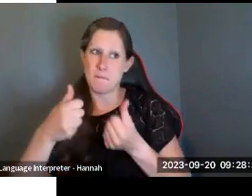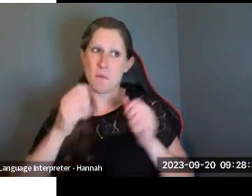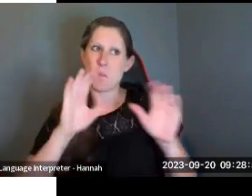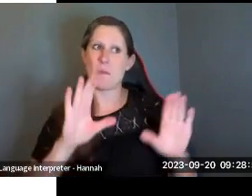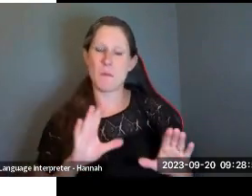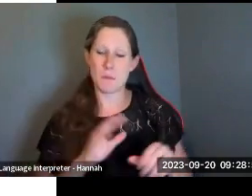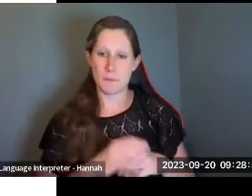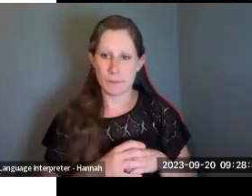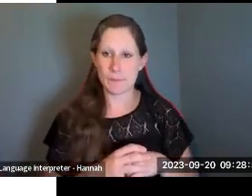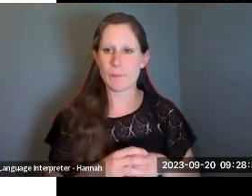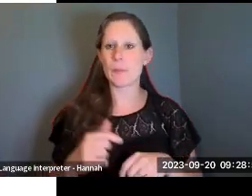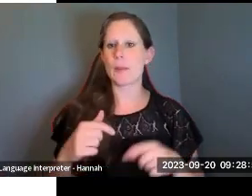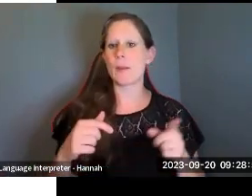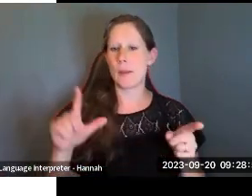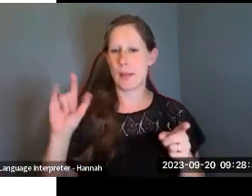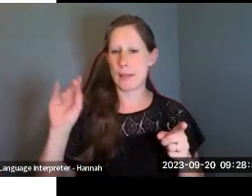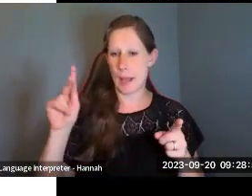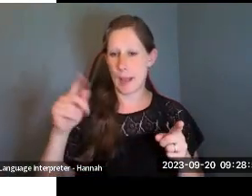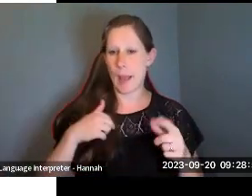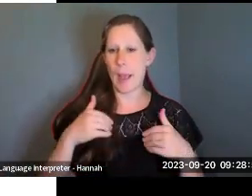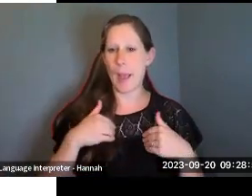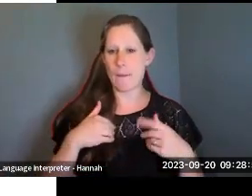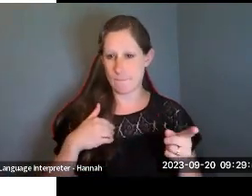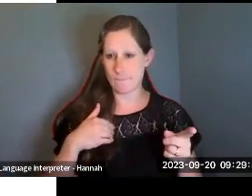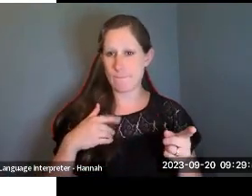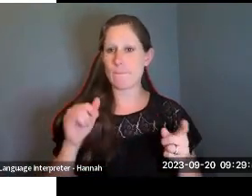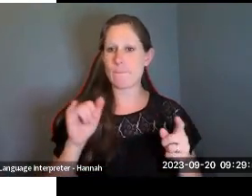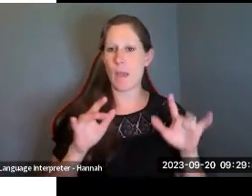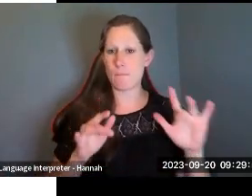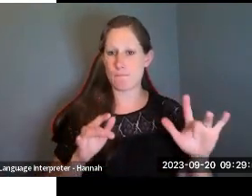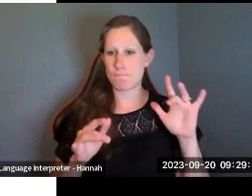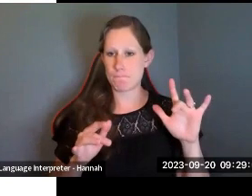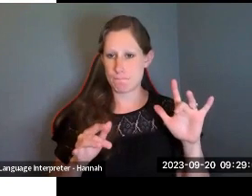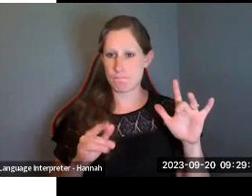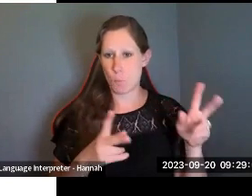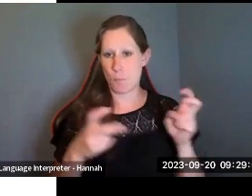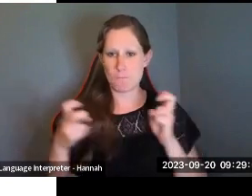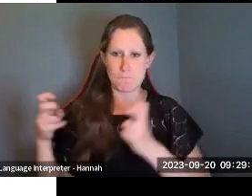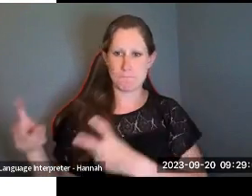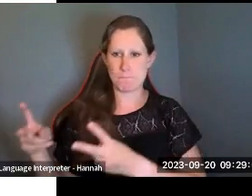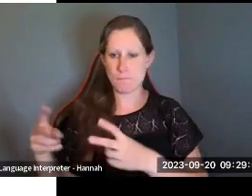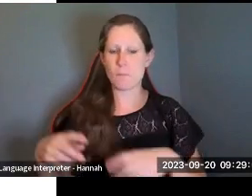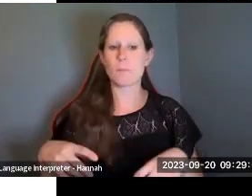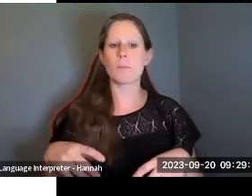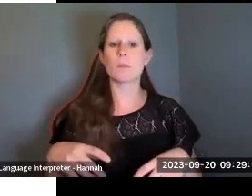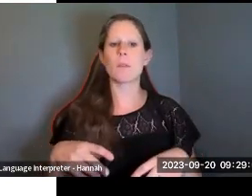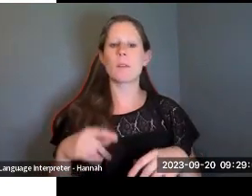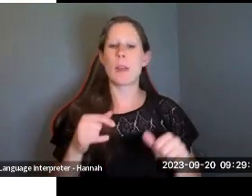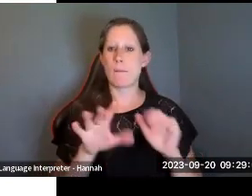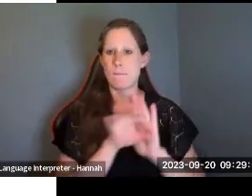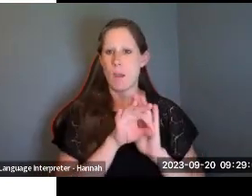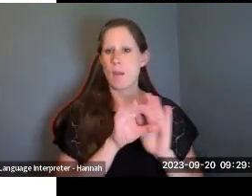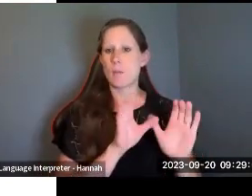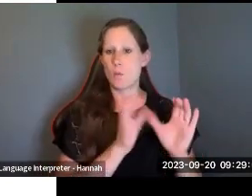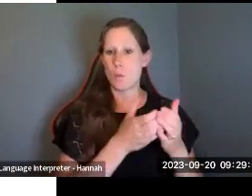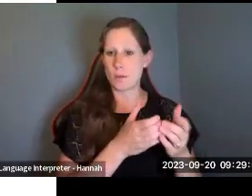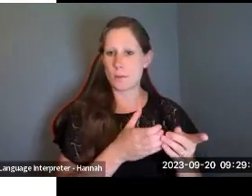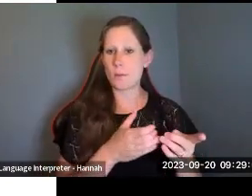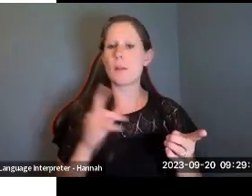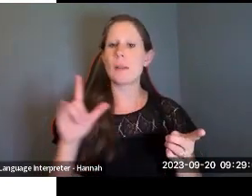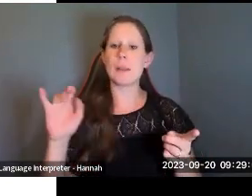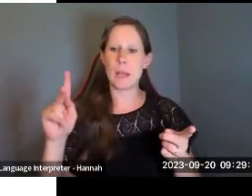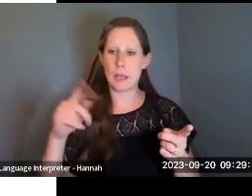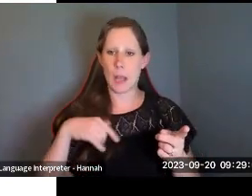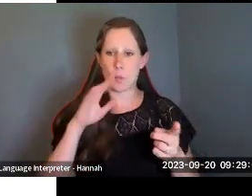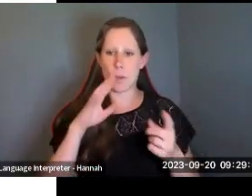the slide of ways that you can find the course. I'm also going to drop that link right